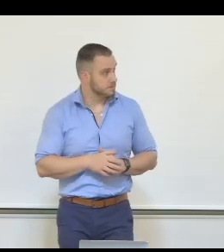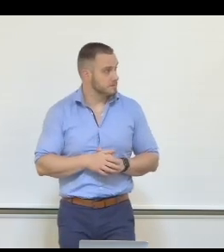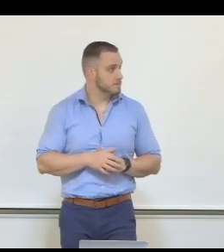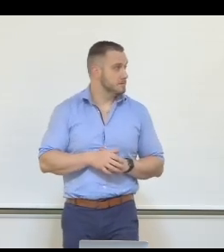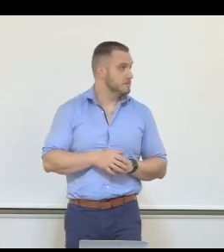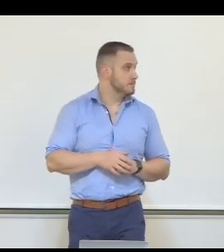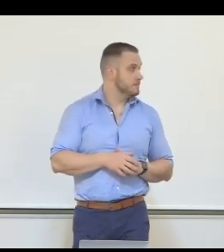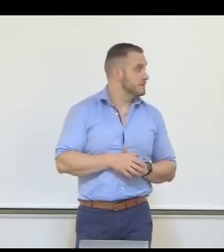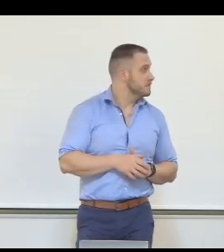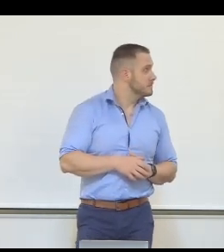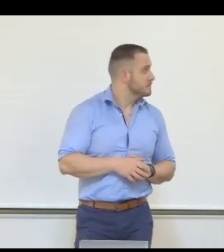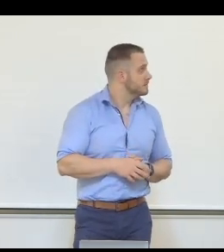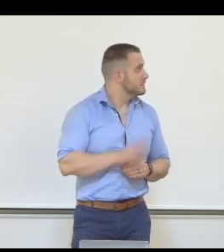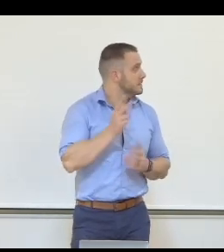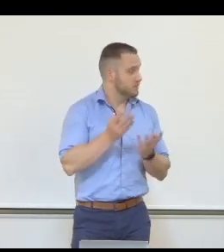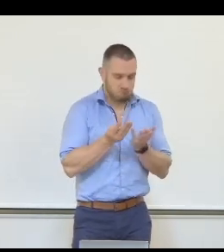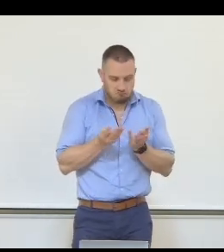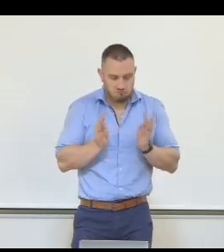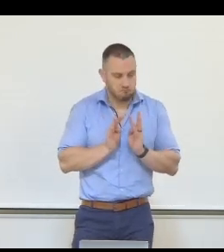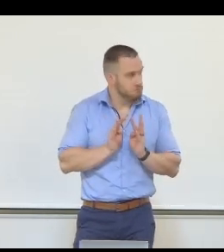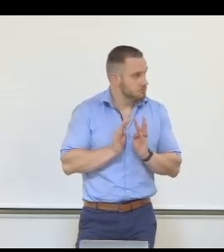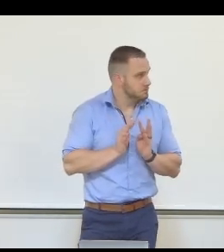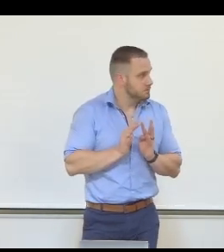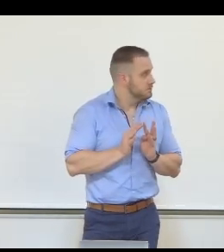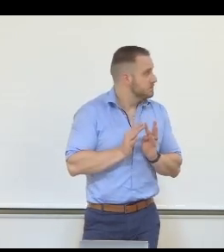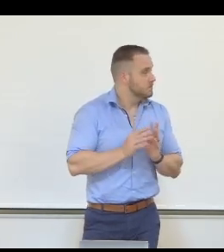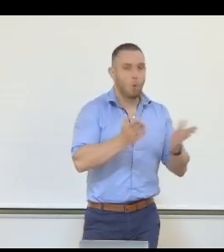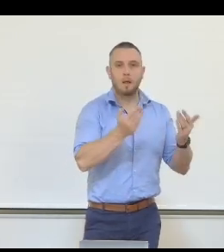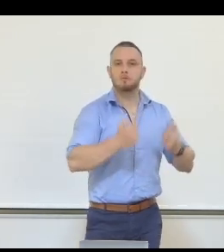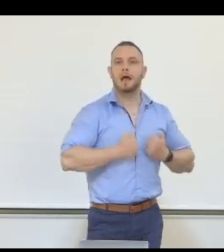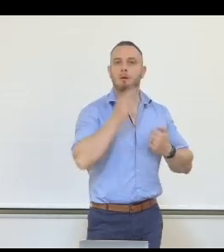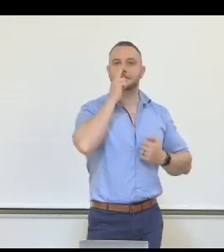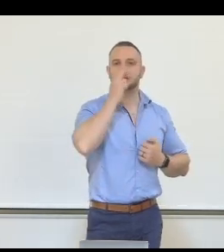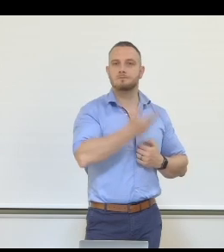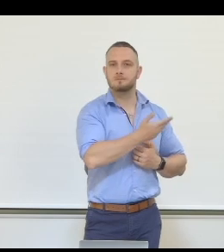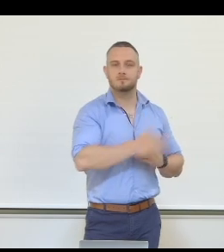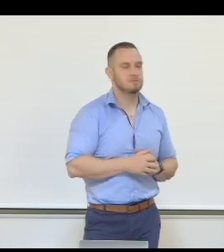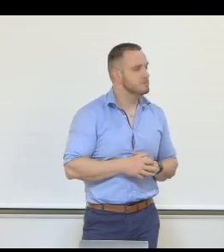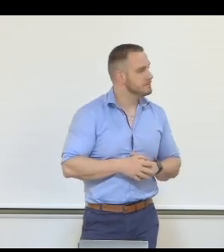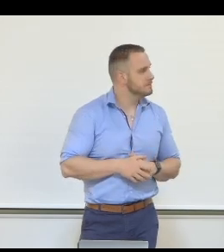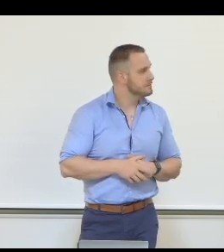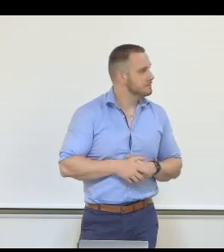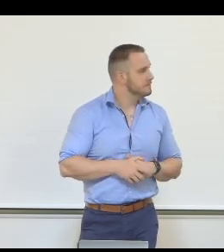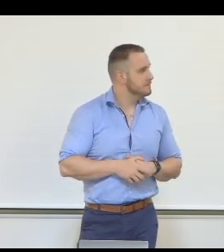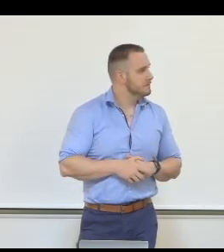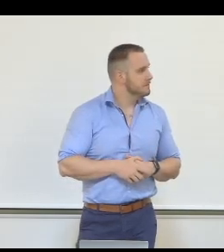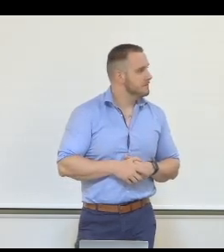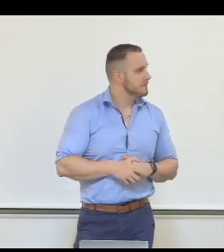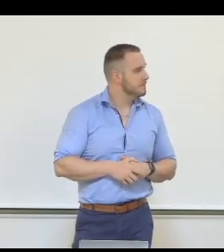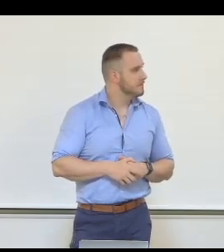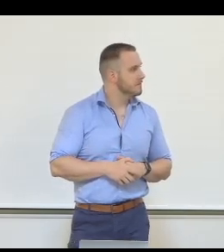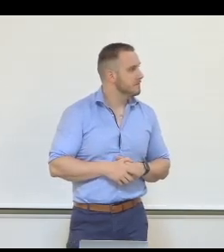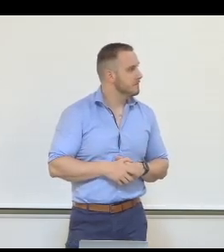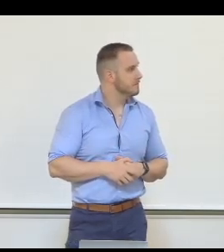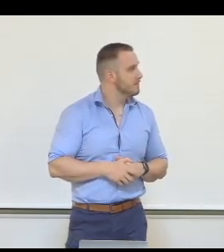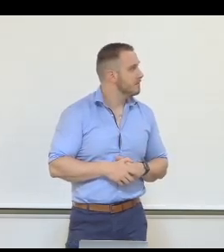can see us all around the table. So welcome to our kitchen. I can tell you it was a picture that was taken at the